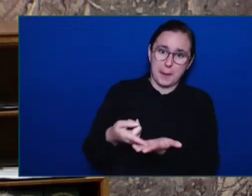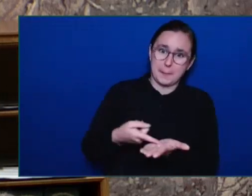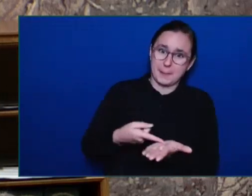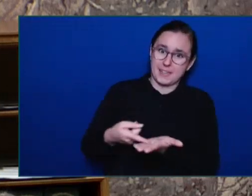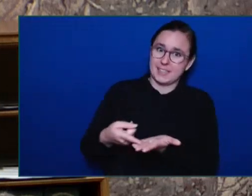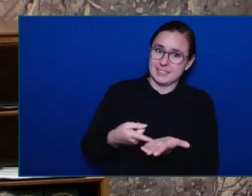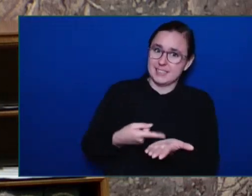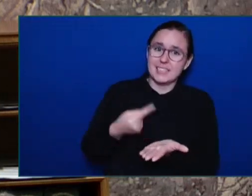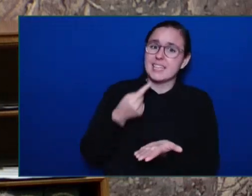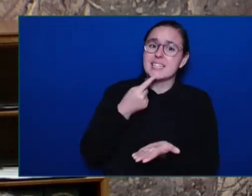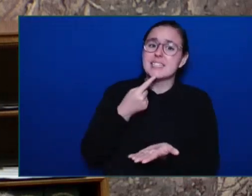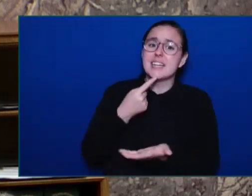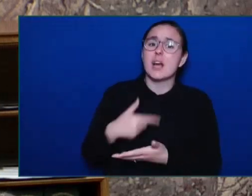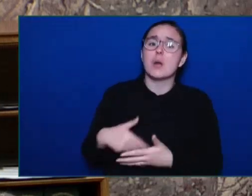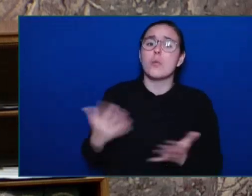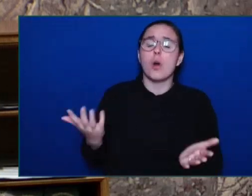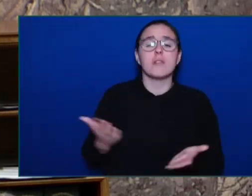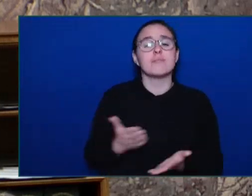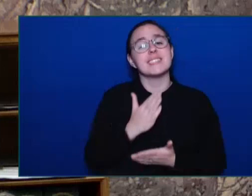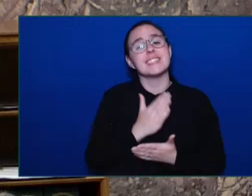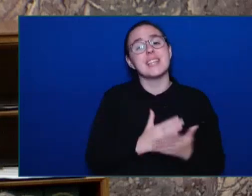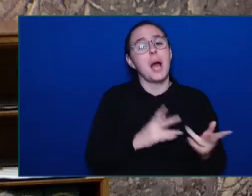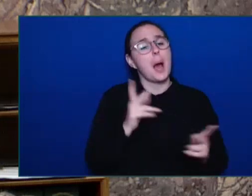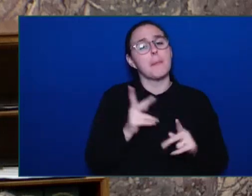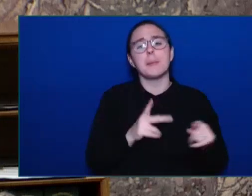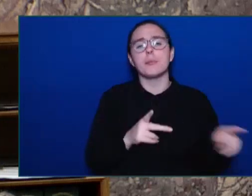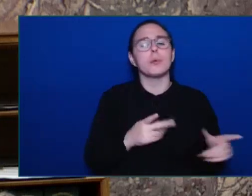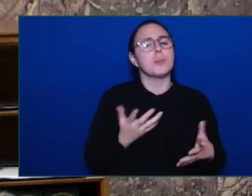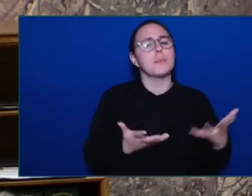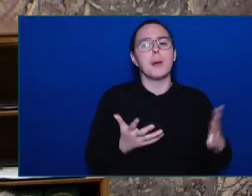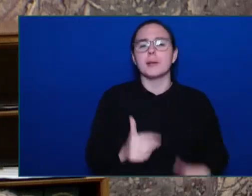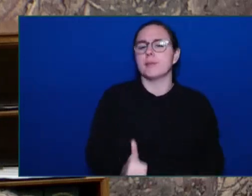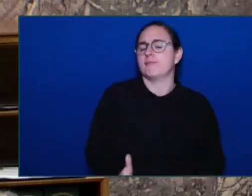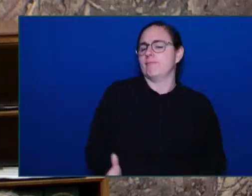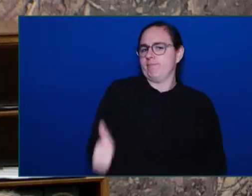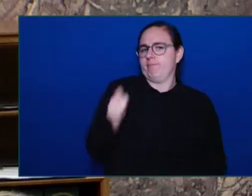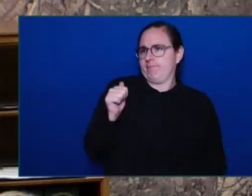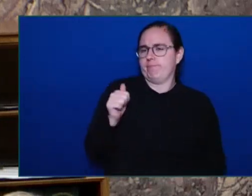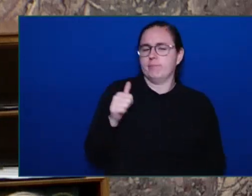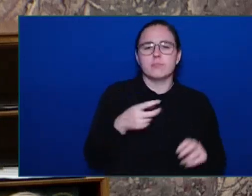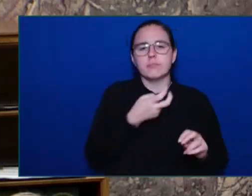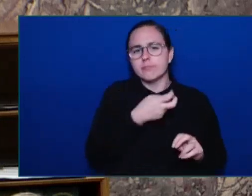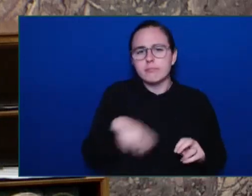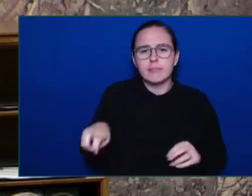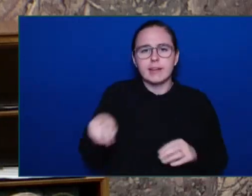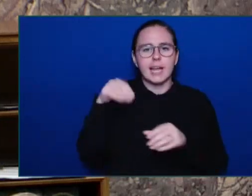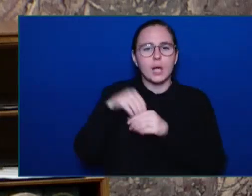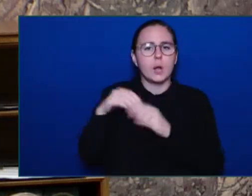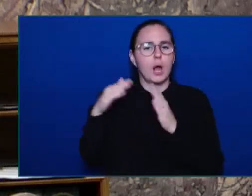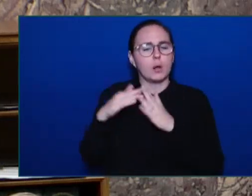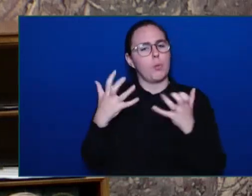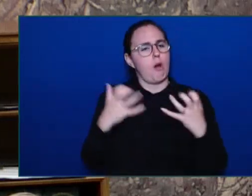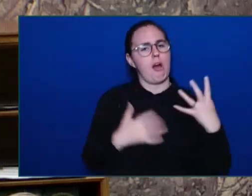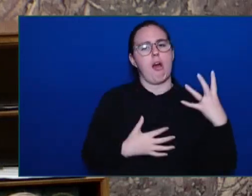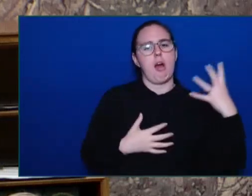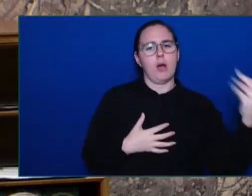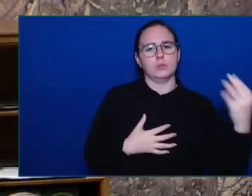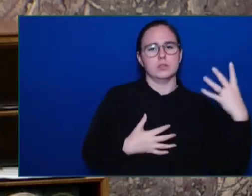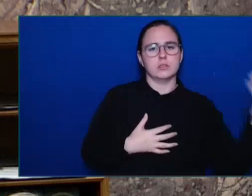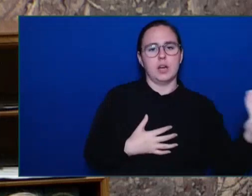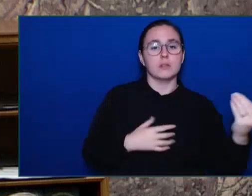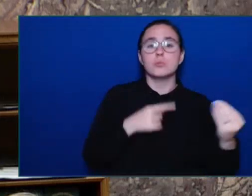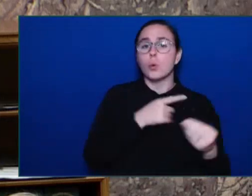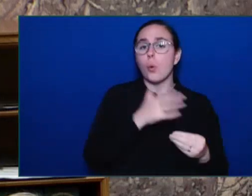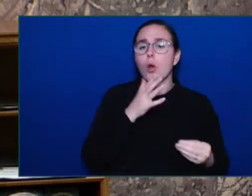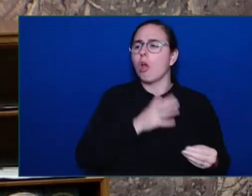need to ensure that parks or other outdoor shelter options are made known," end of quote. 3 years ago, the